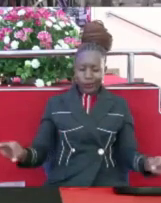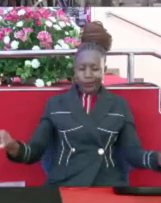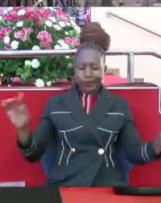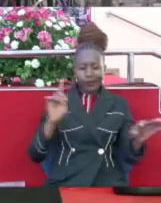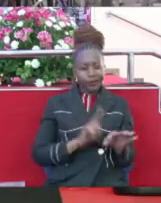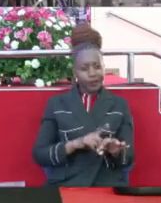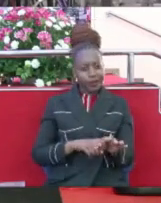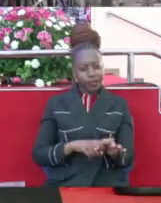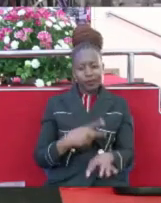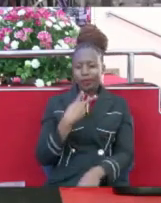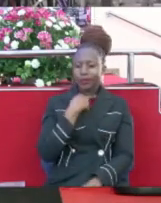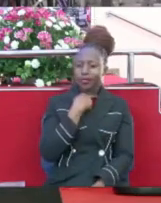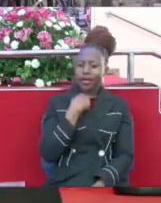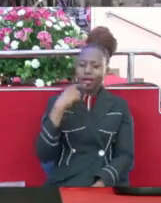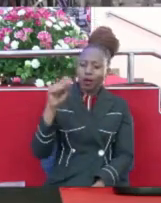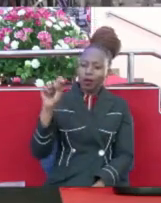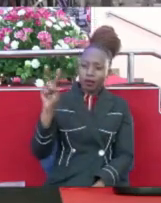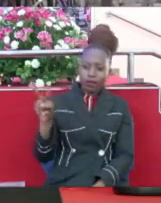a particular time.